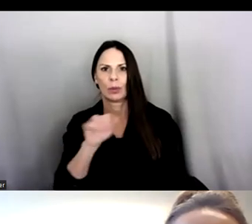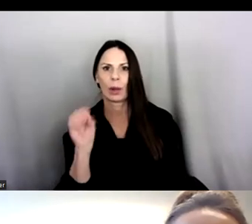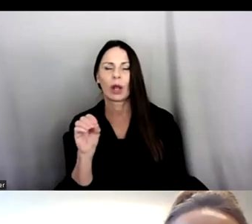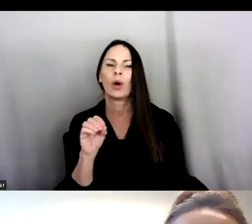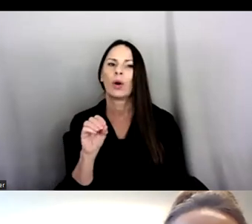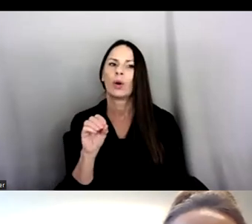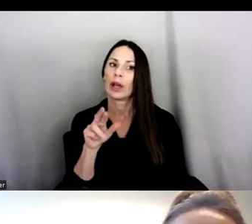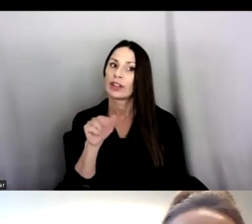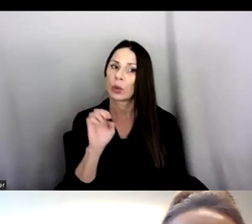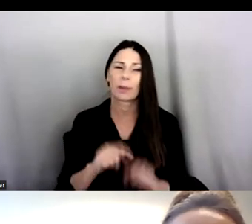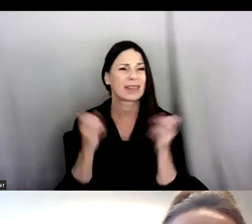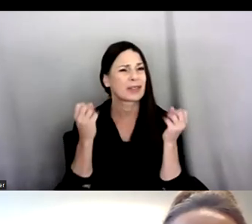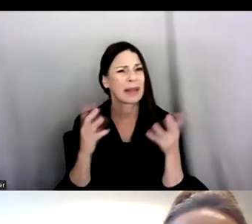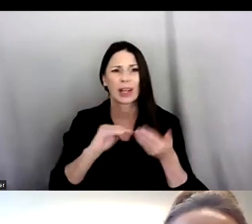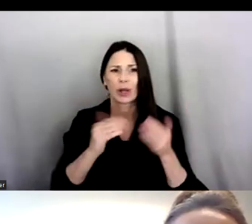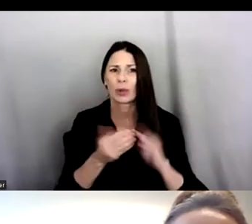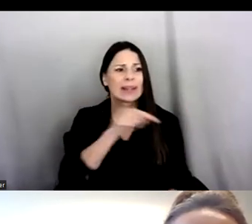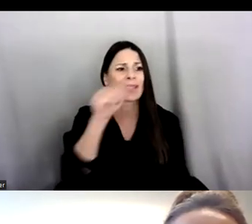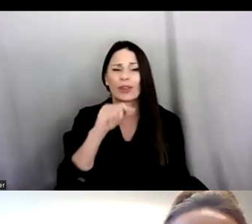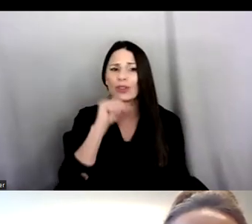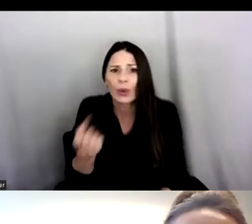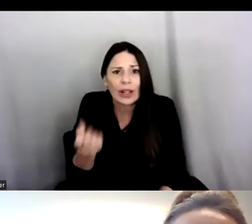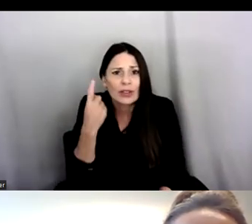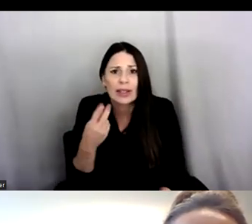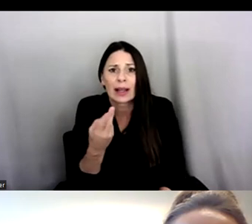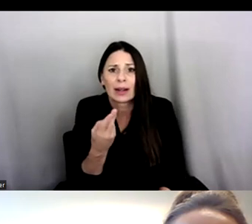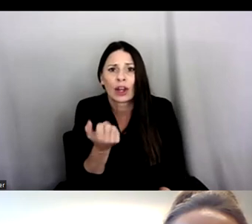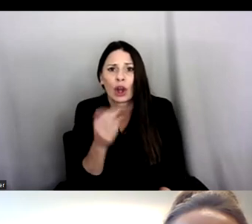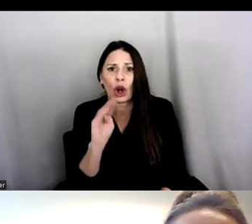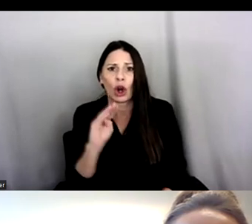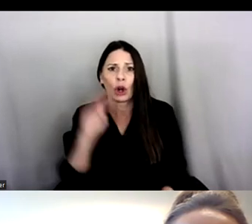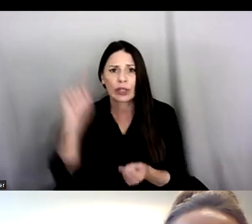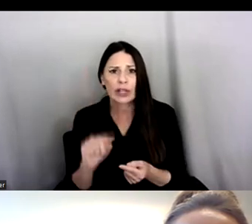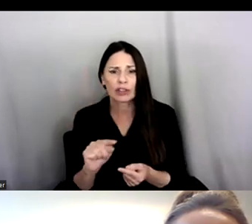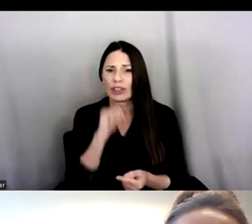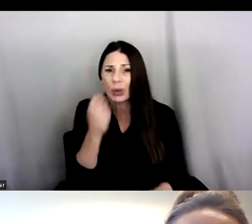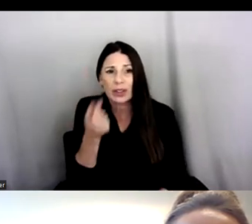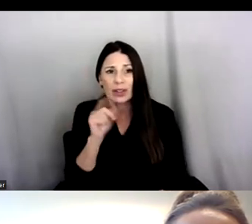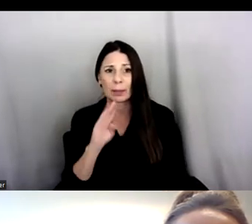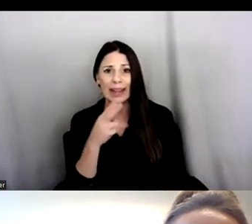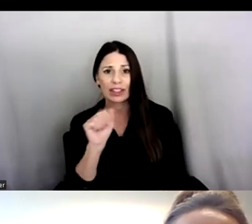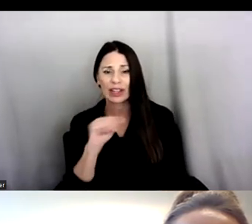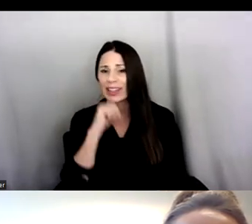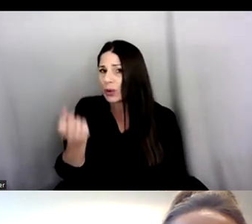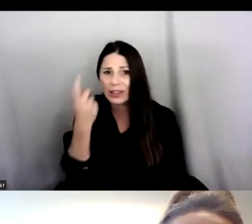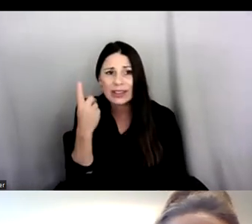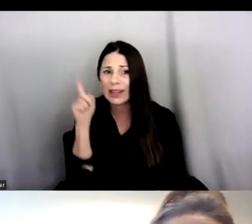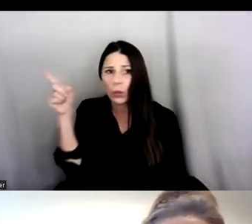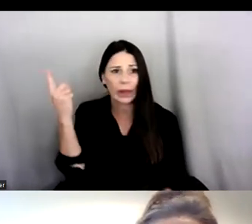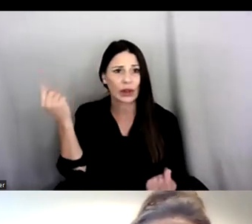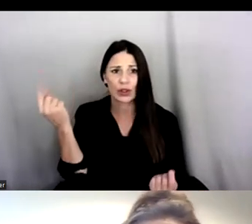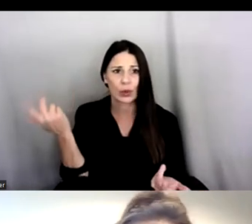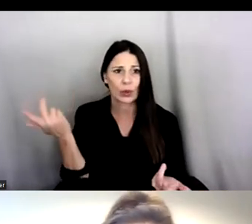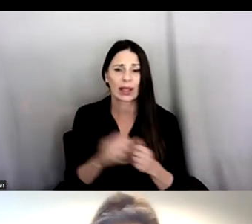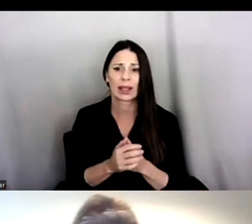lot of communities out here that don't understand harm reduction, that don't understand the BHA. They don't understand what they're doing, and